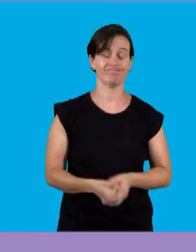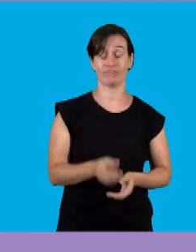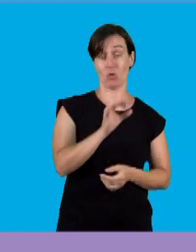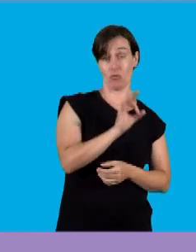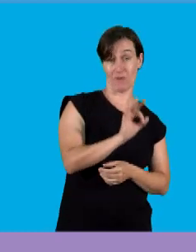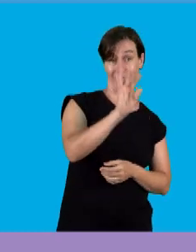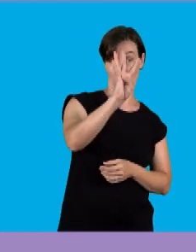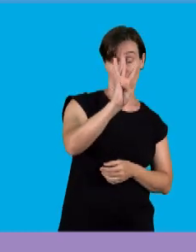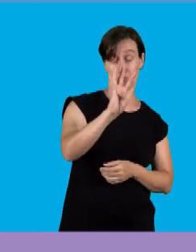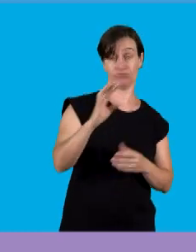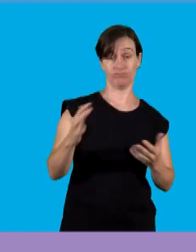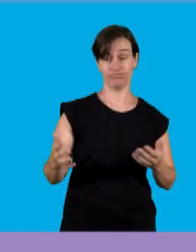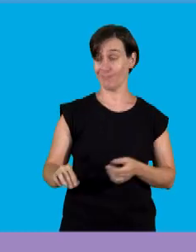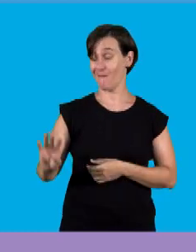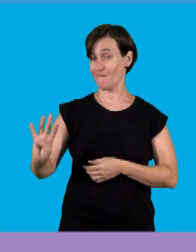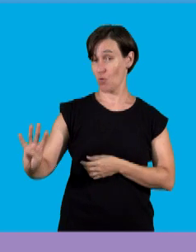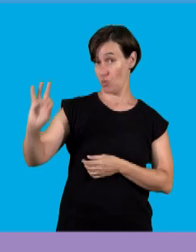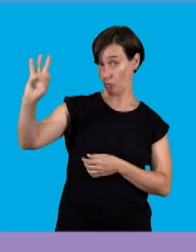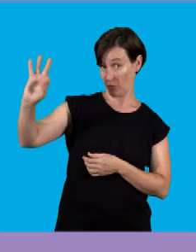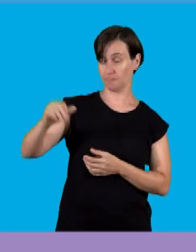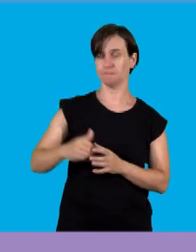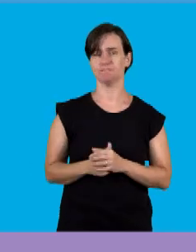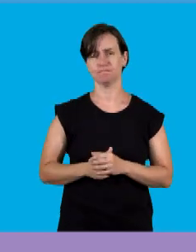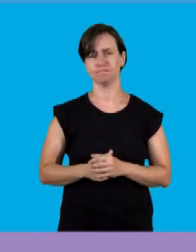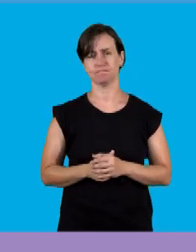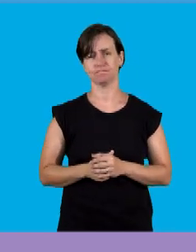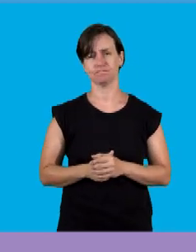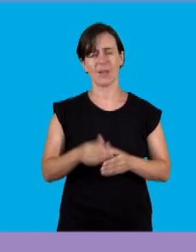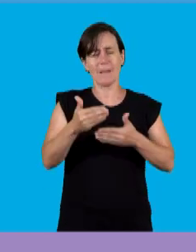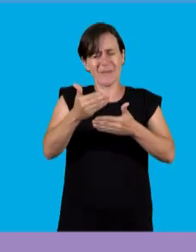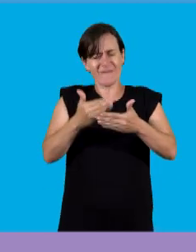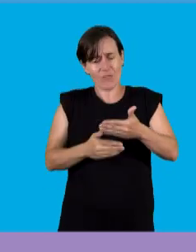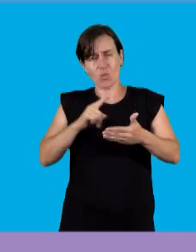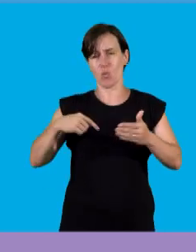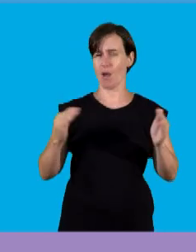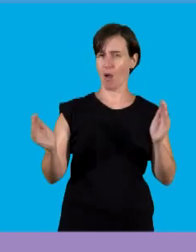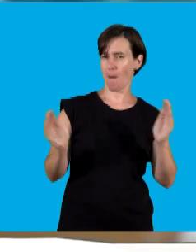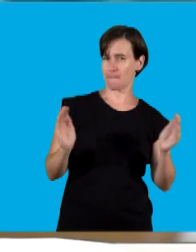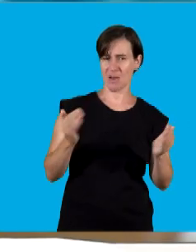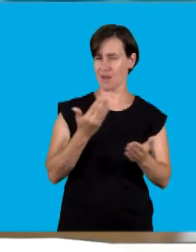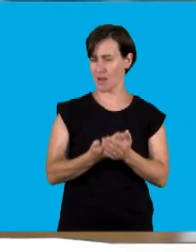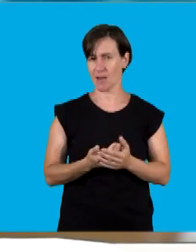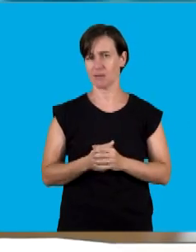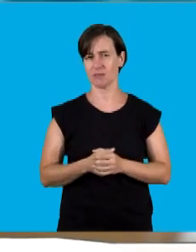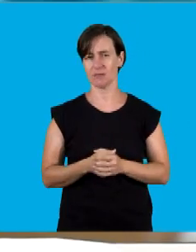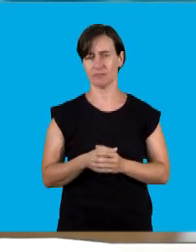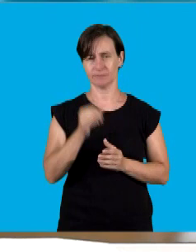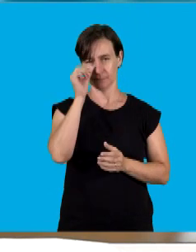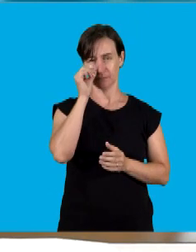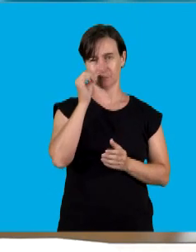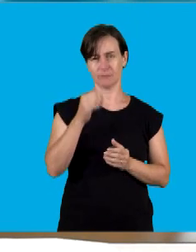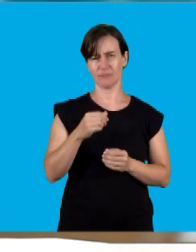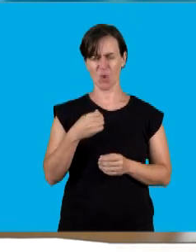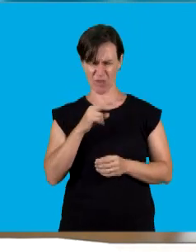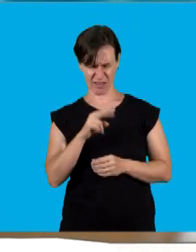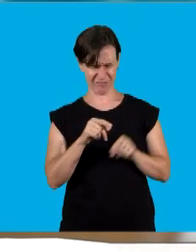a 3 exponent 4 and a 4 exponent 3, before we can compare these two integers, because we really cannot tell